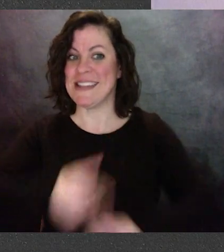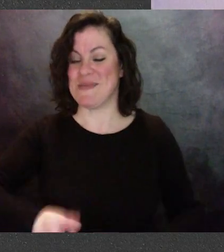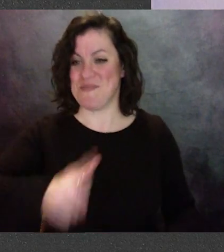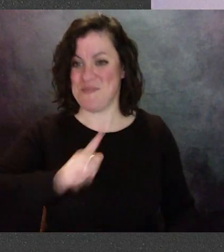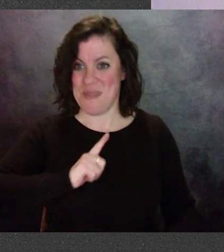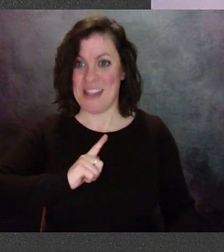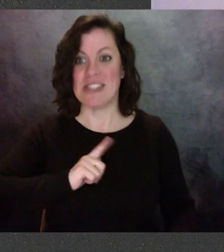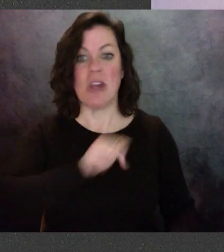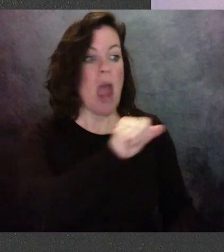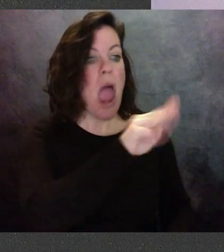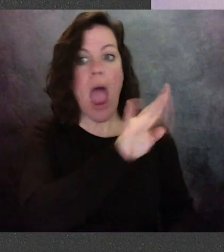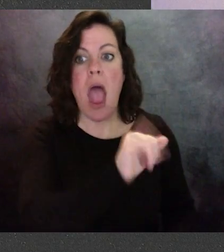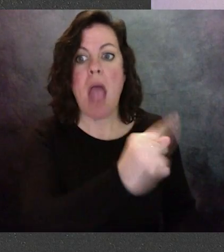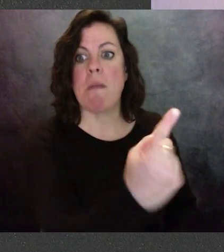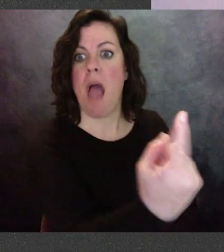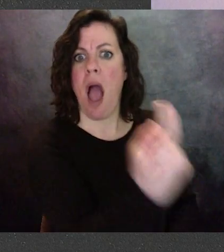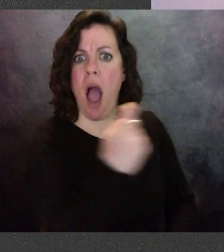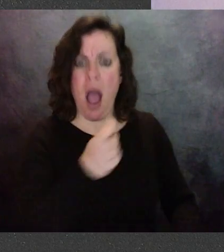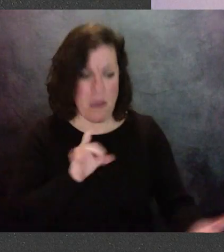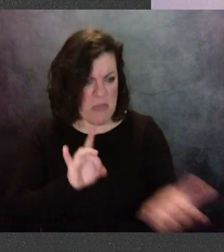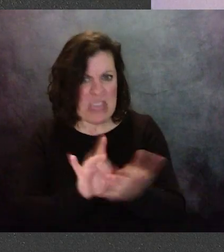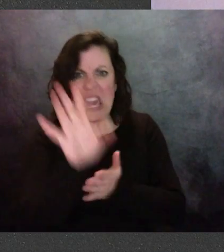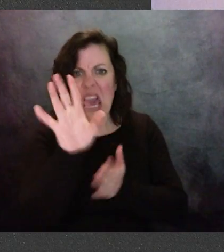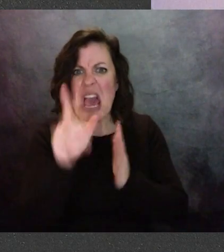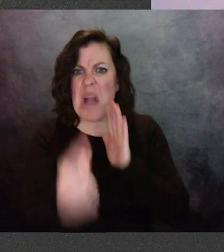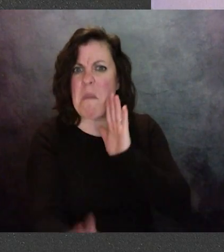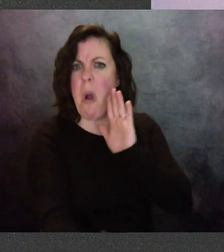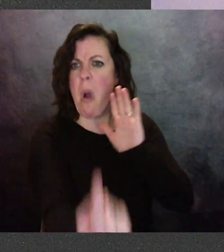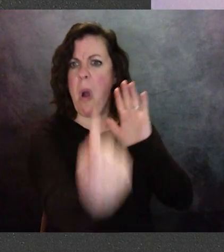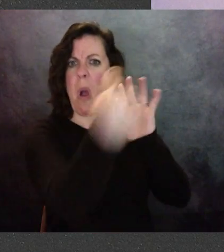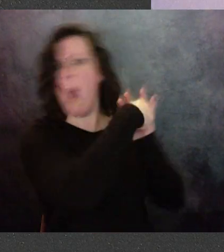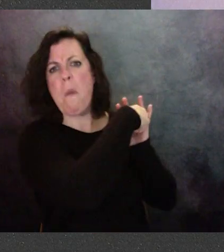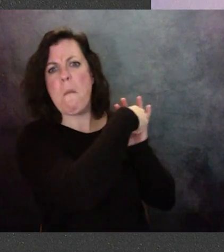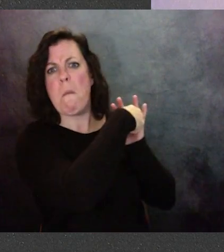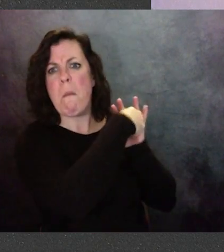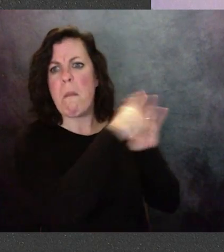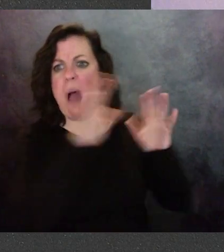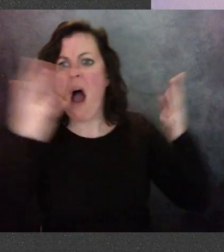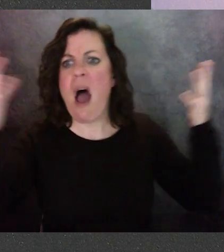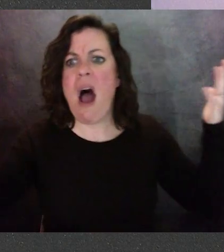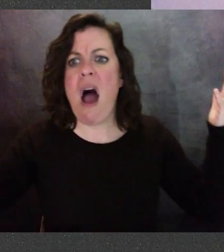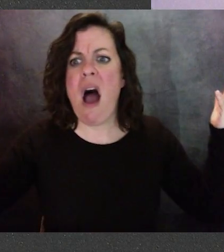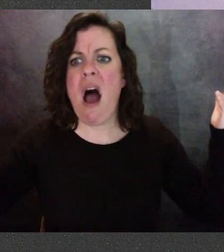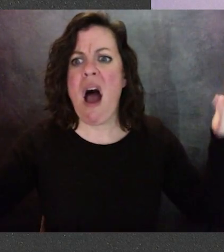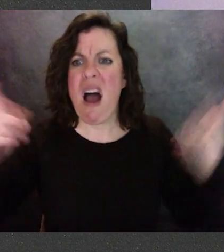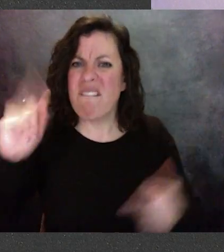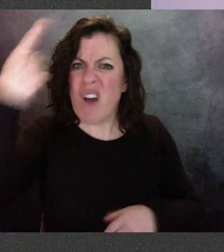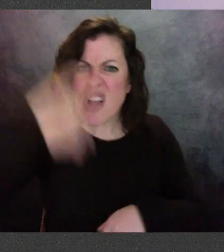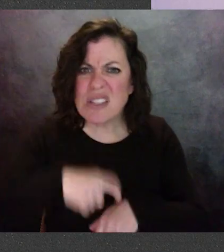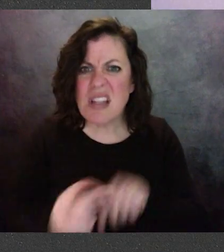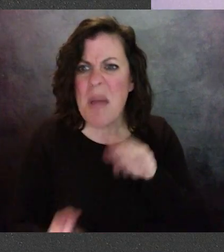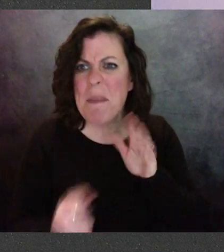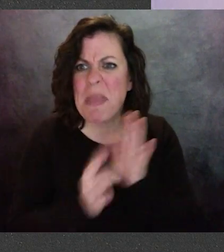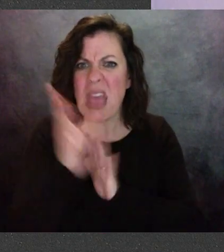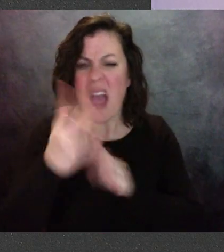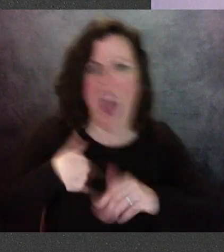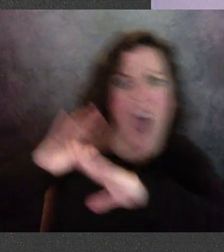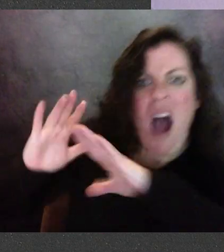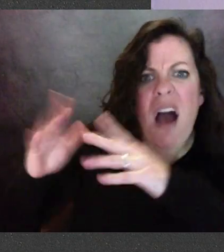But Amy made me look bad. She scored a goal on her very first kick.